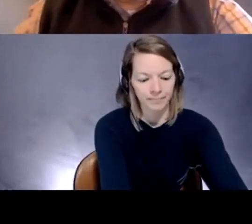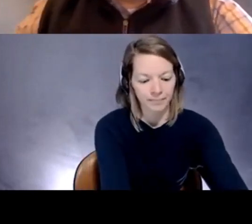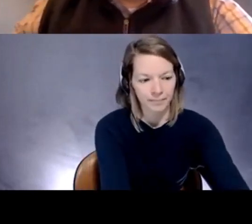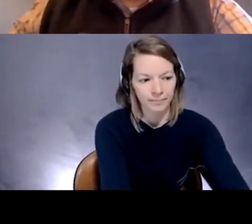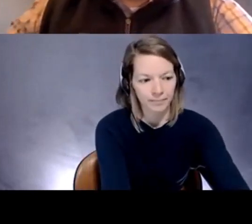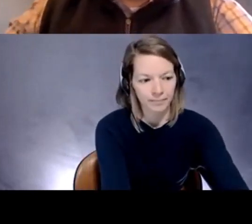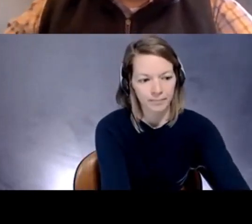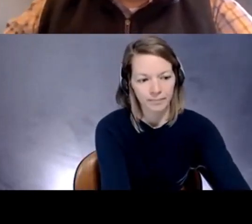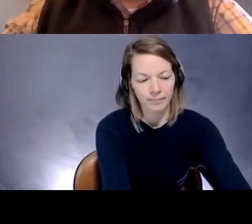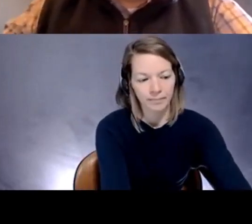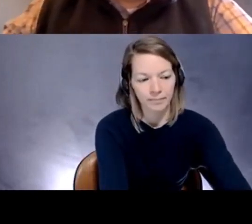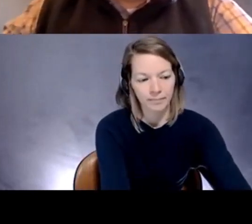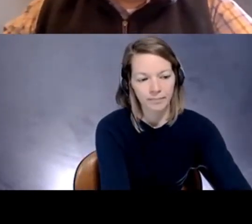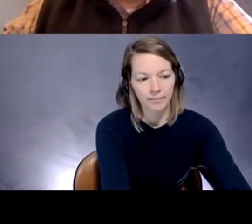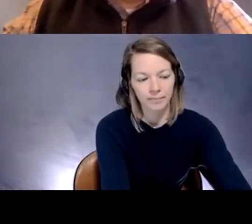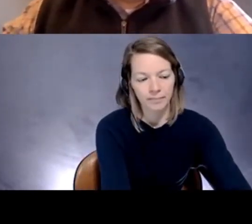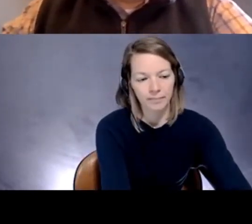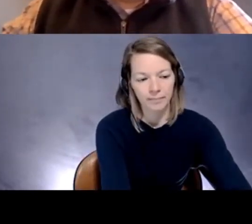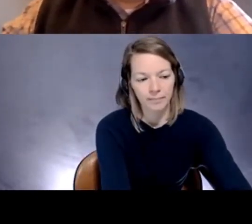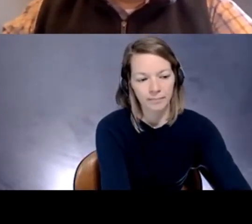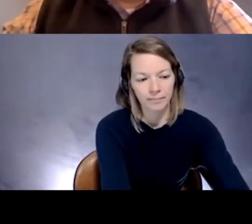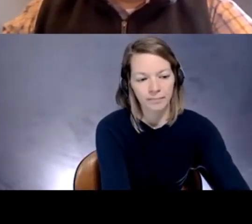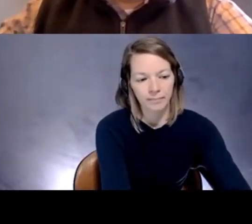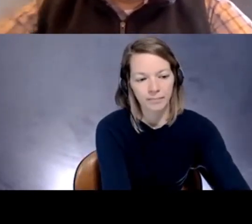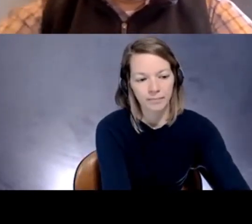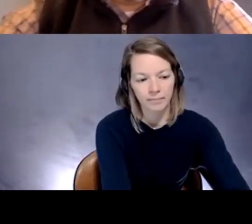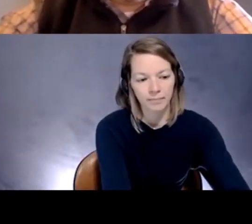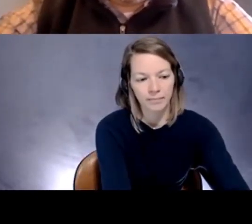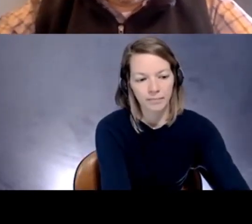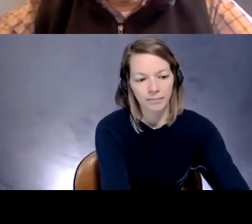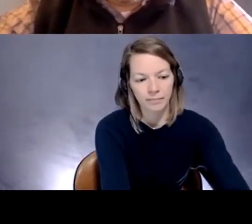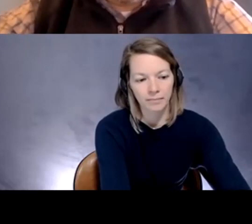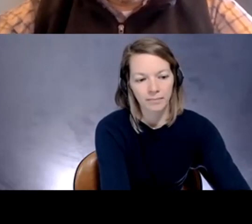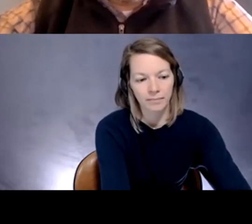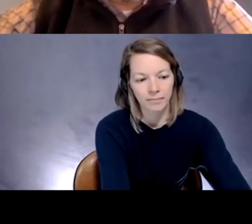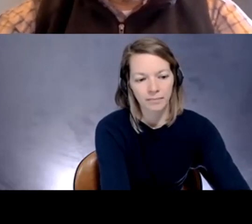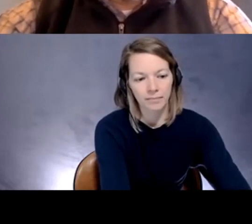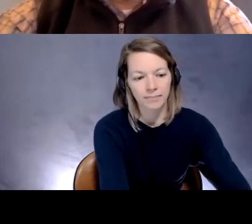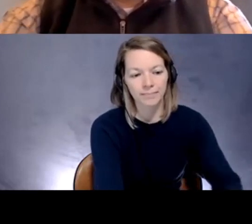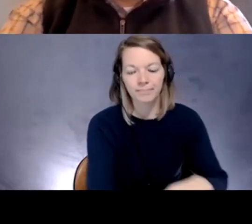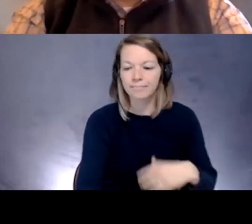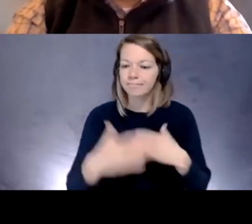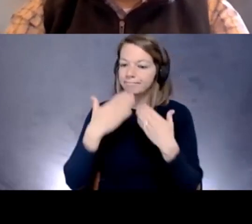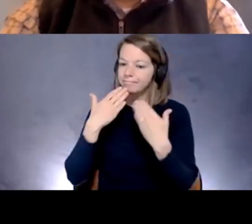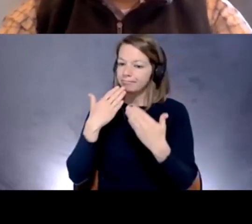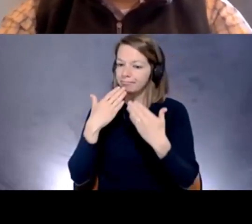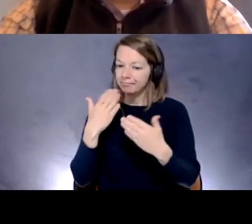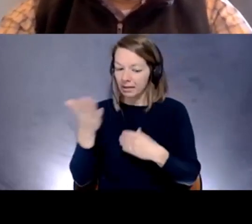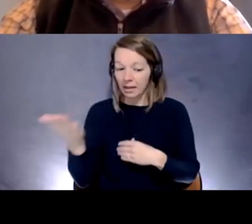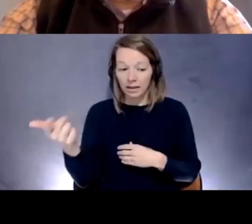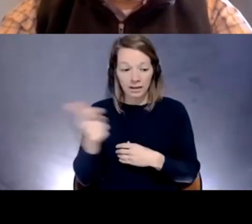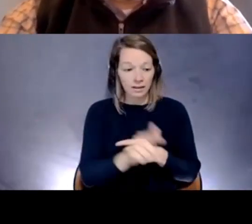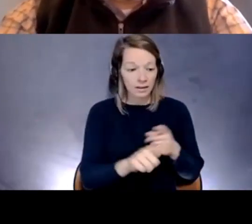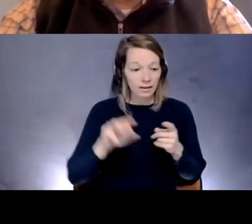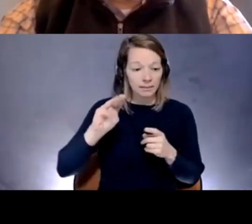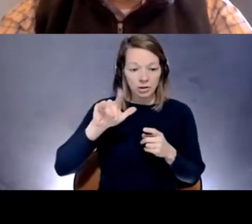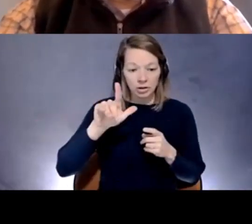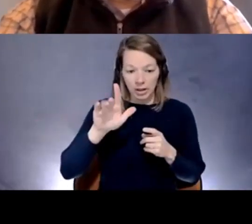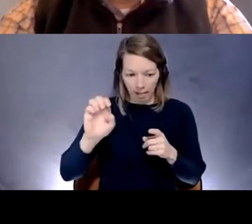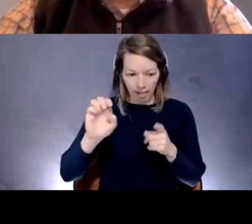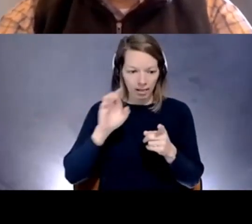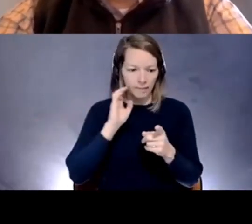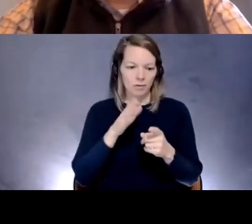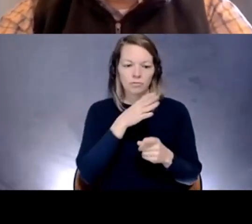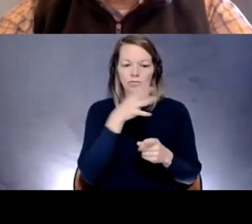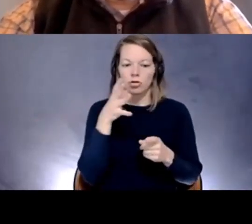so much, Ben, for your passion and partnership. Now to Michelle. Can you talk more about rural hospital finances and how we